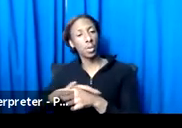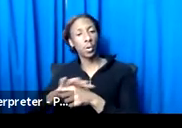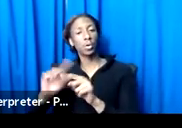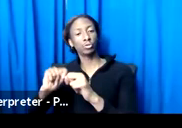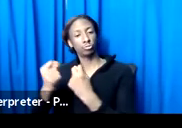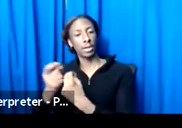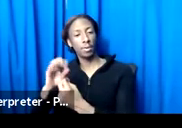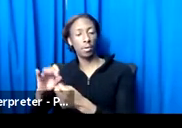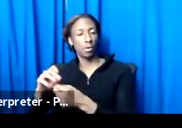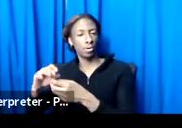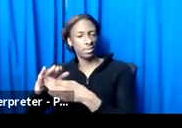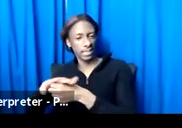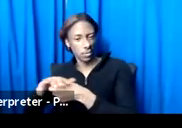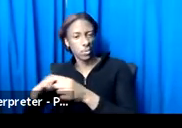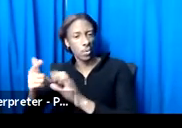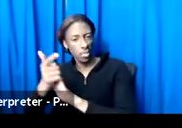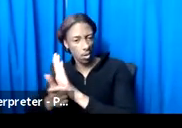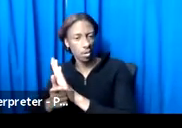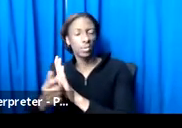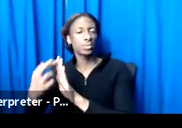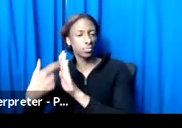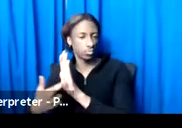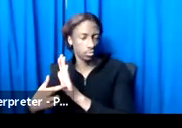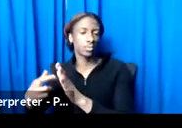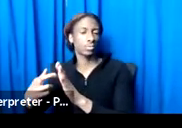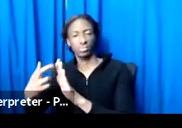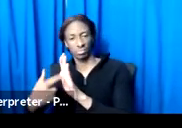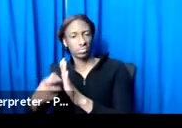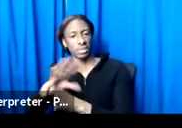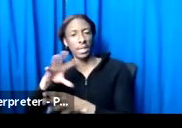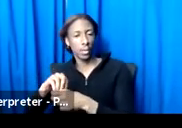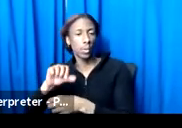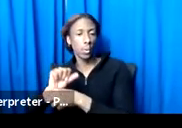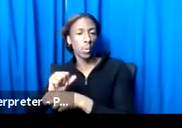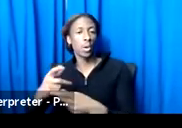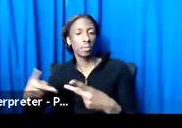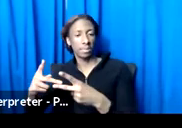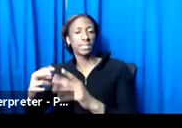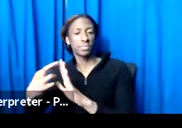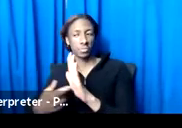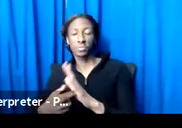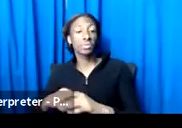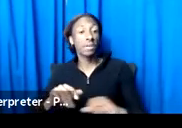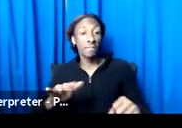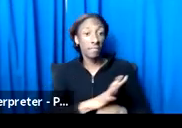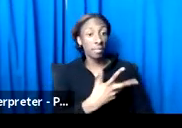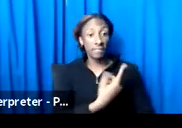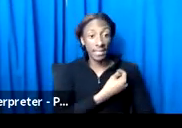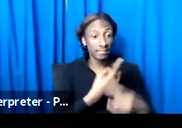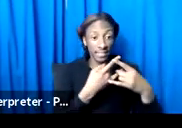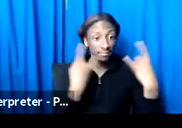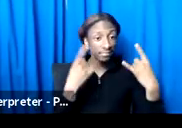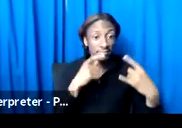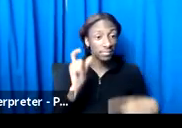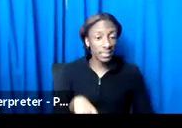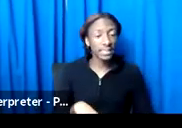laws, rules, and regulations, including local business and workplace guidance. Although fully vaccinated persons do not need to wear masks, camp